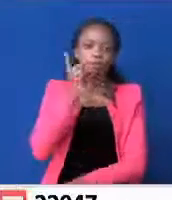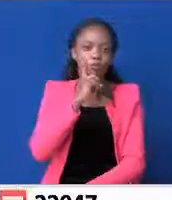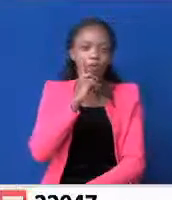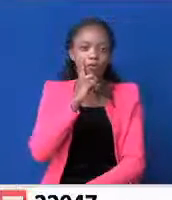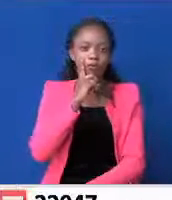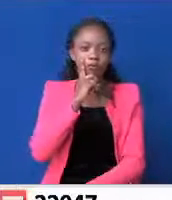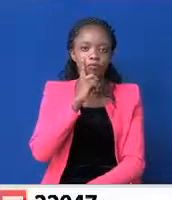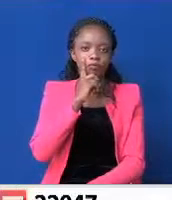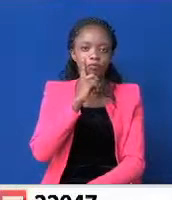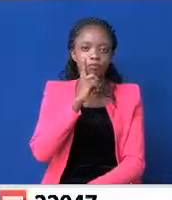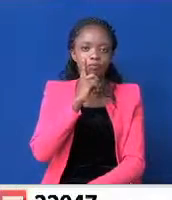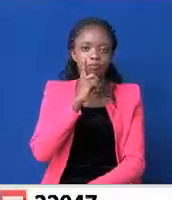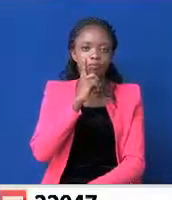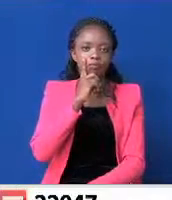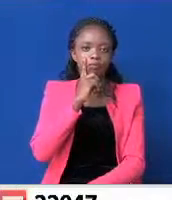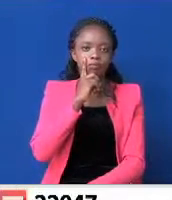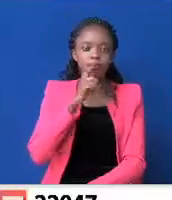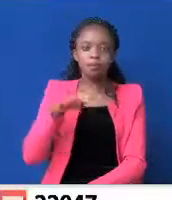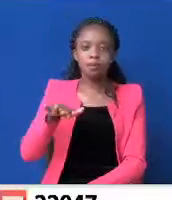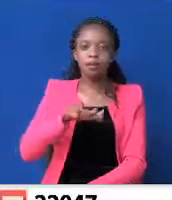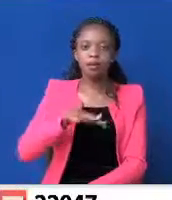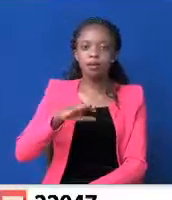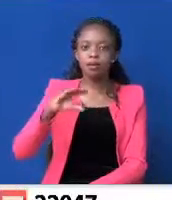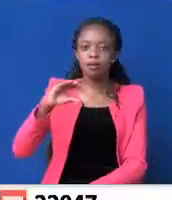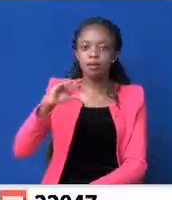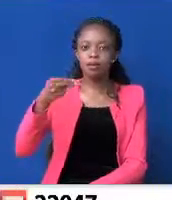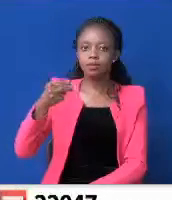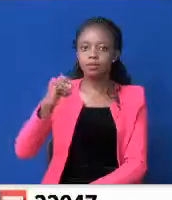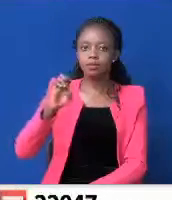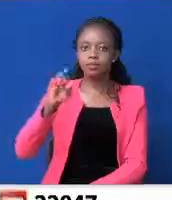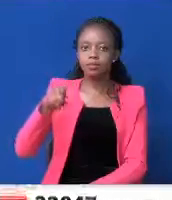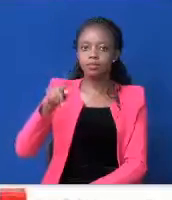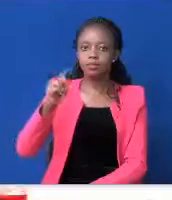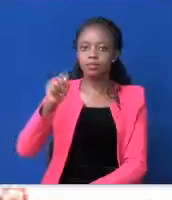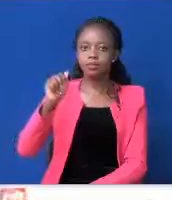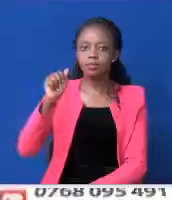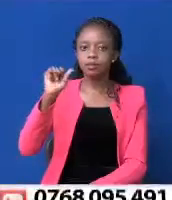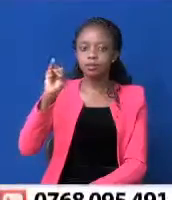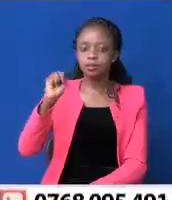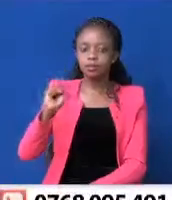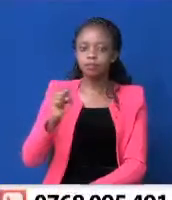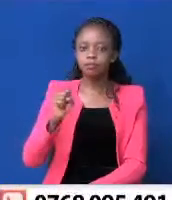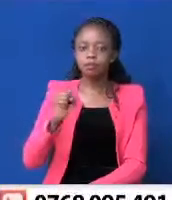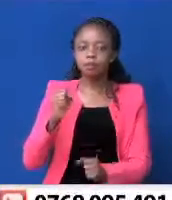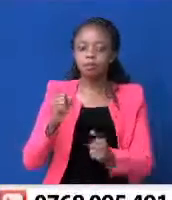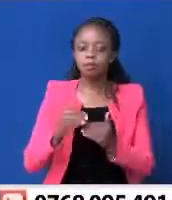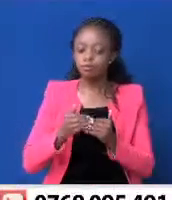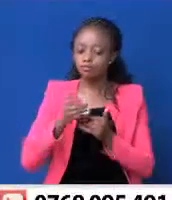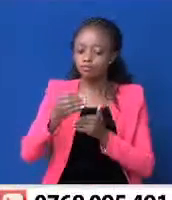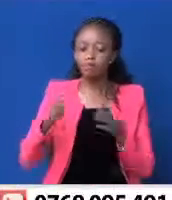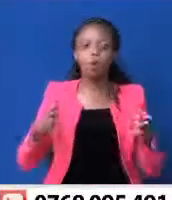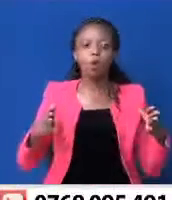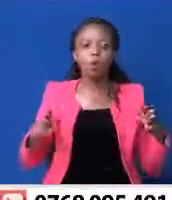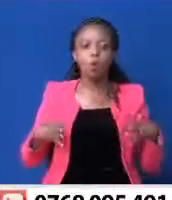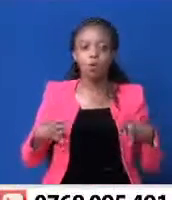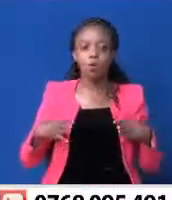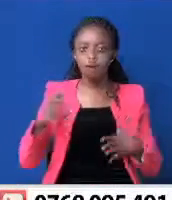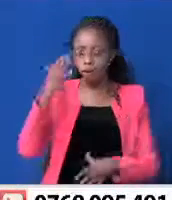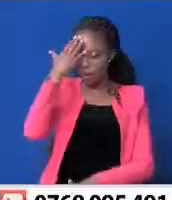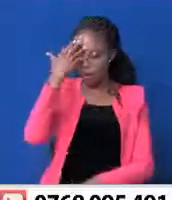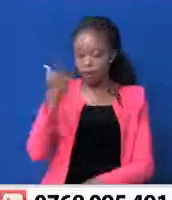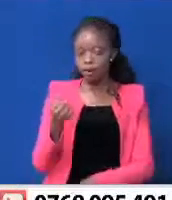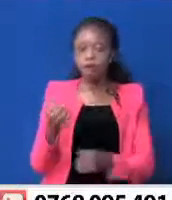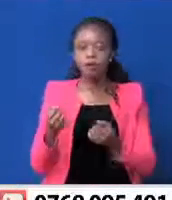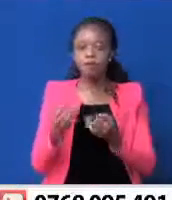country. Honours in Cheptais, Mount Elgon constituency are likely to extend the holiday as their families lost